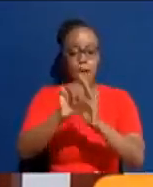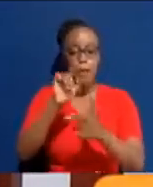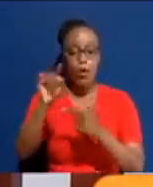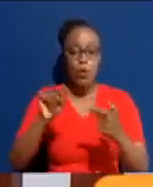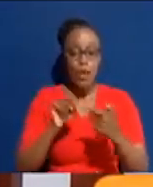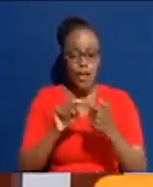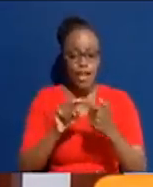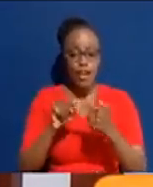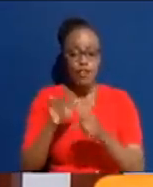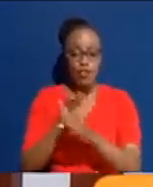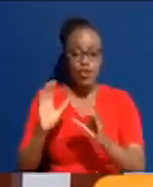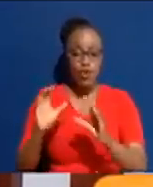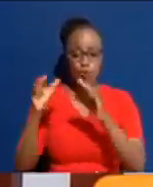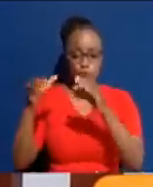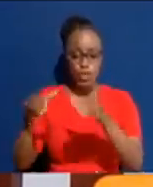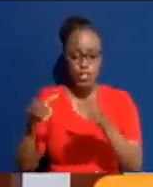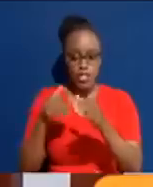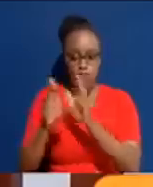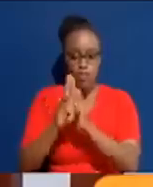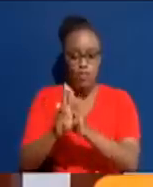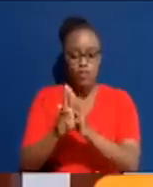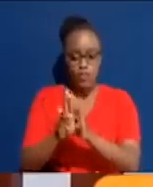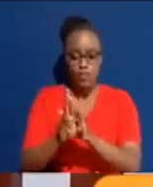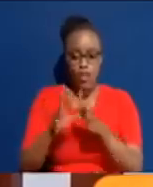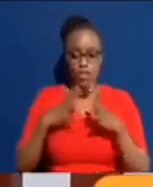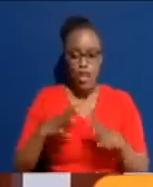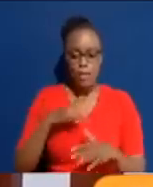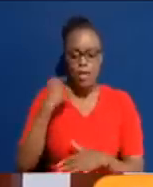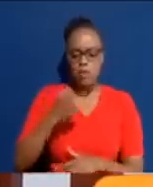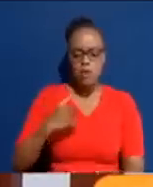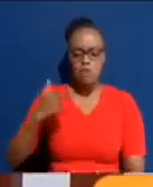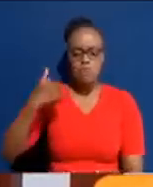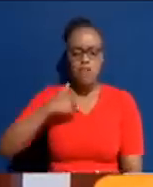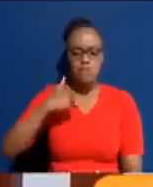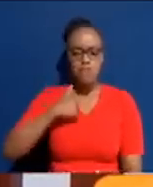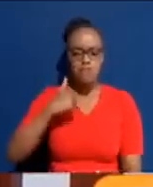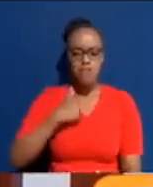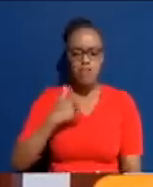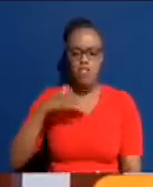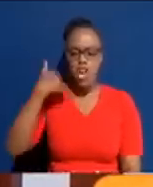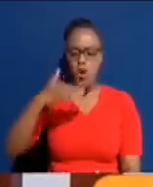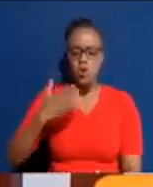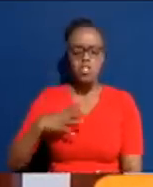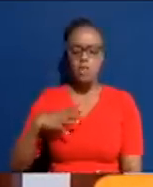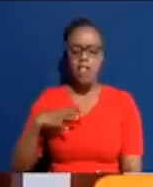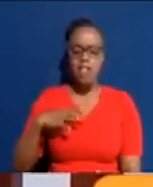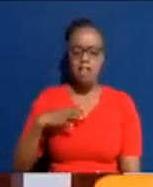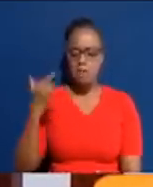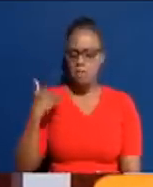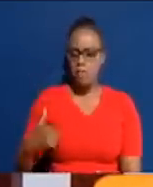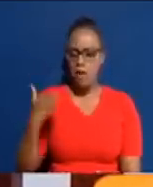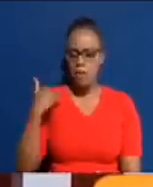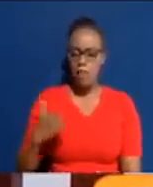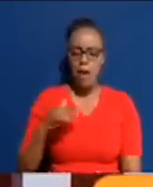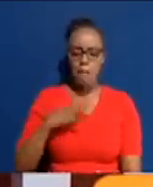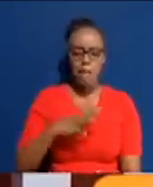a whole community is represented by people who chest thump themselves, they are hated by their